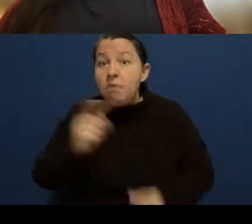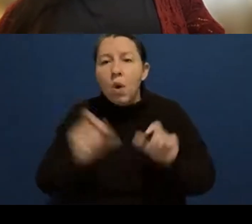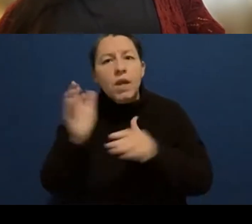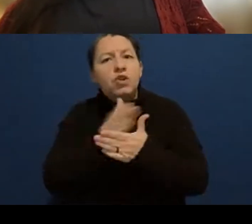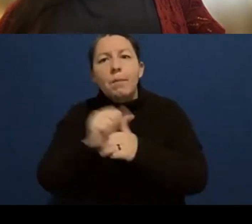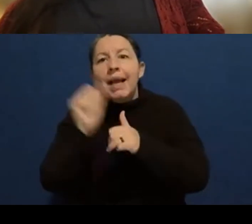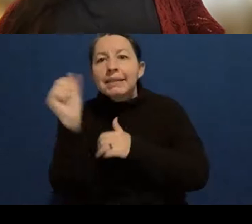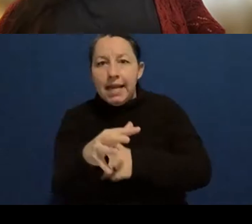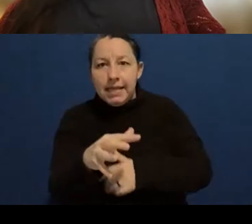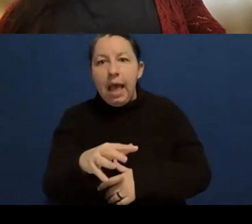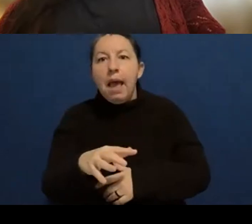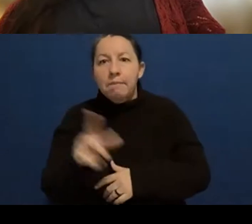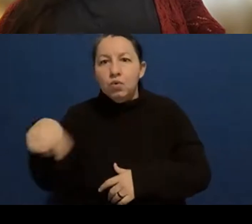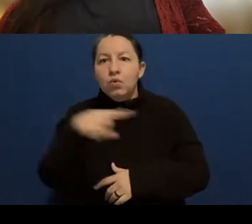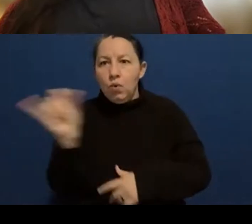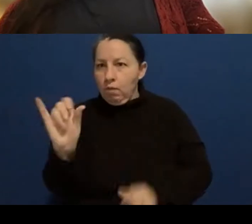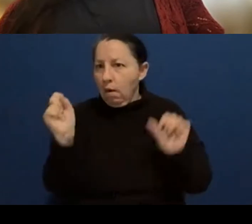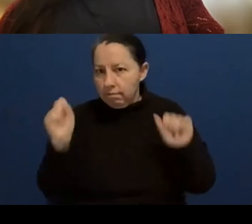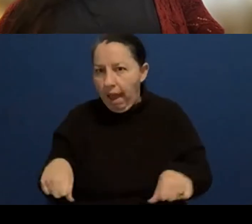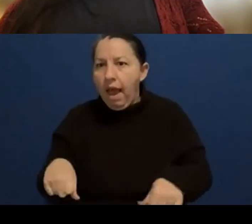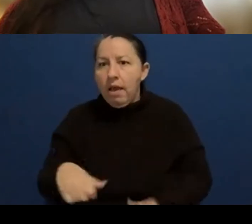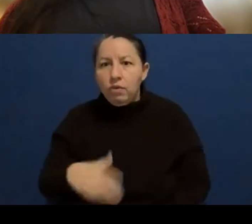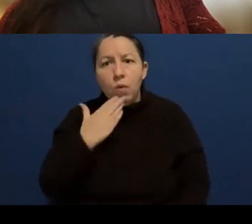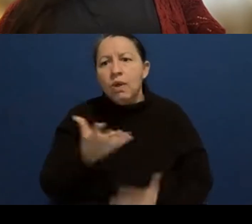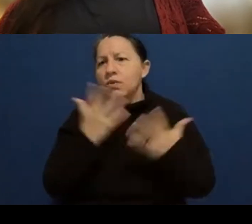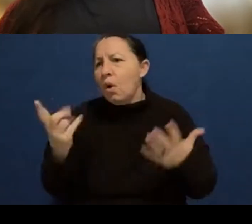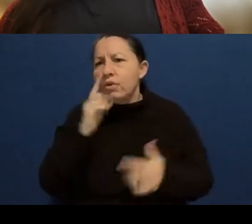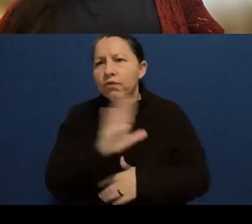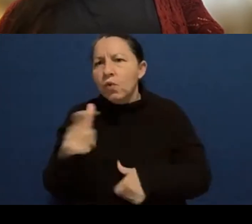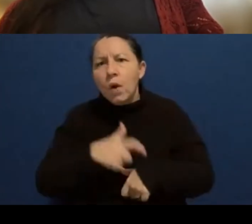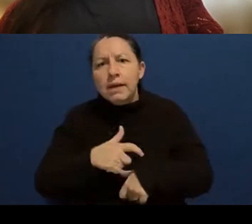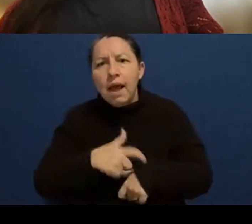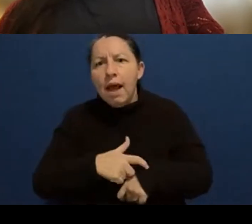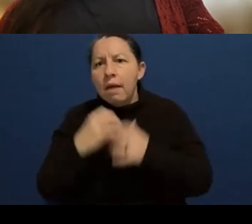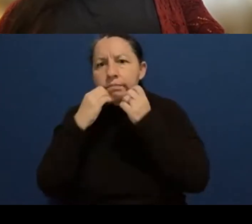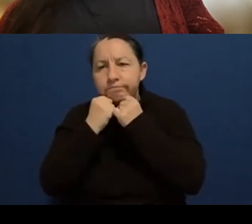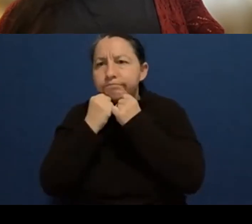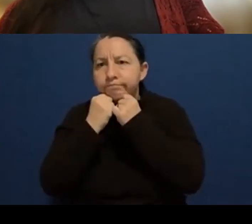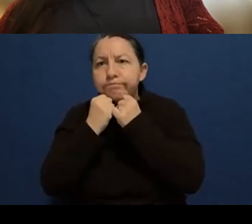out to you. So thank you so much for your time. It is appreciated.